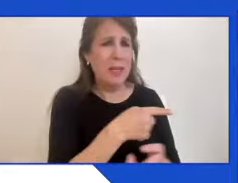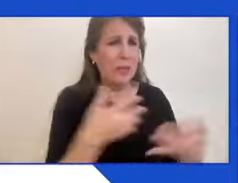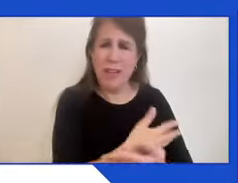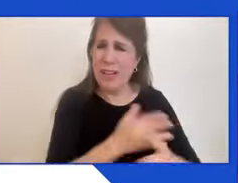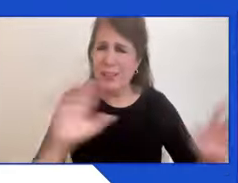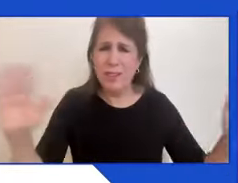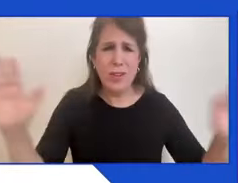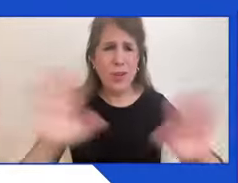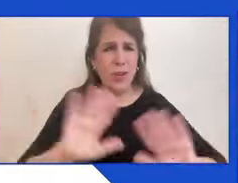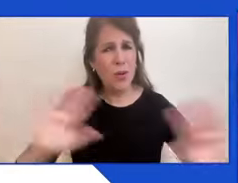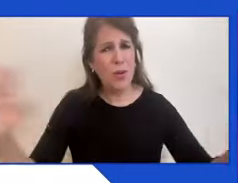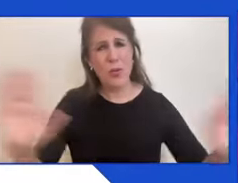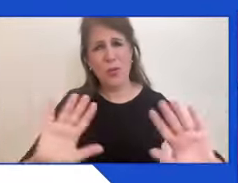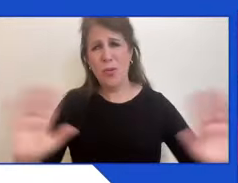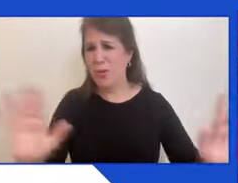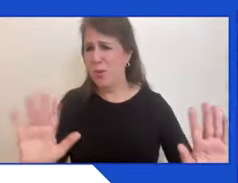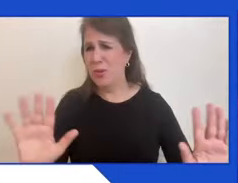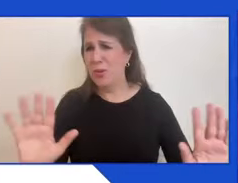I don't want that.